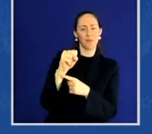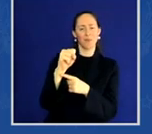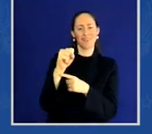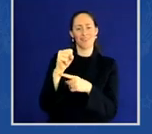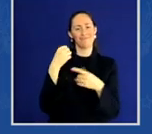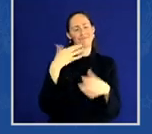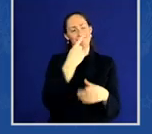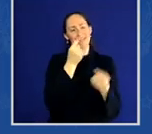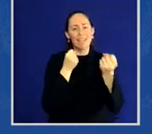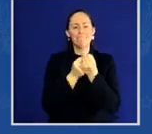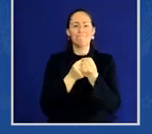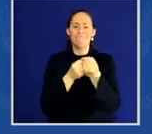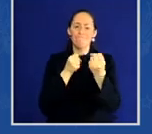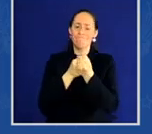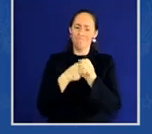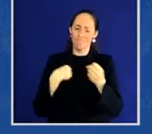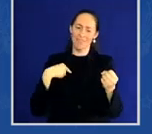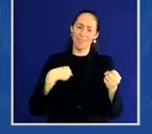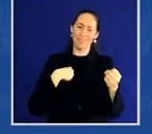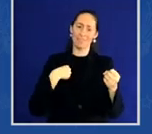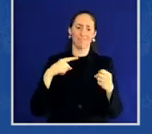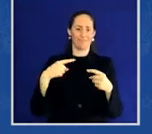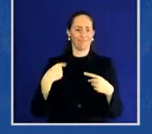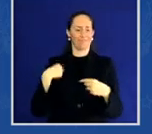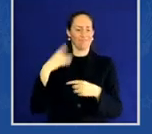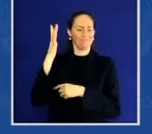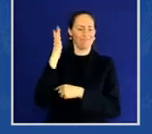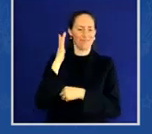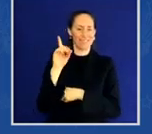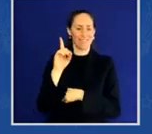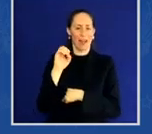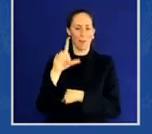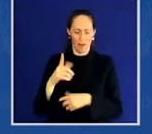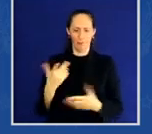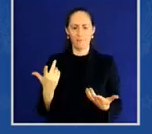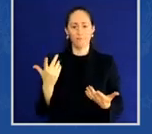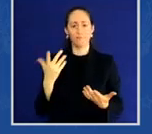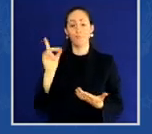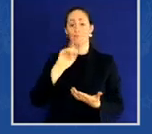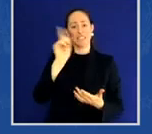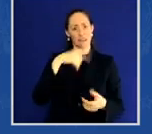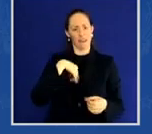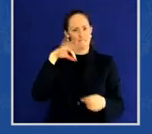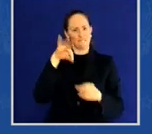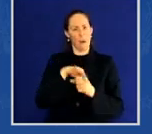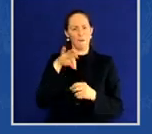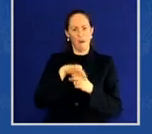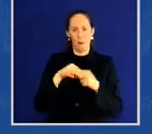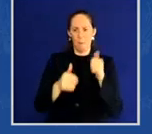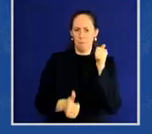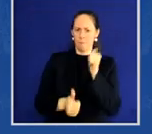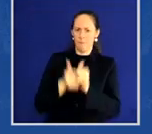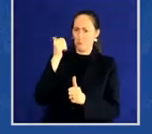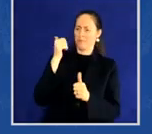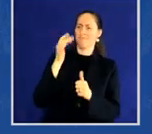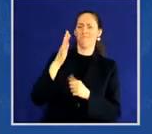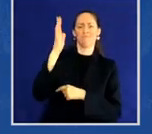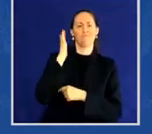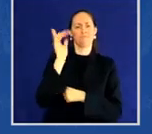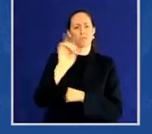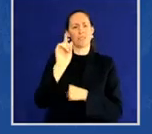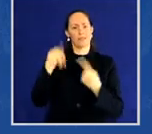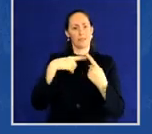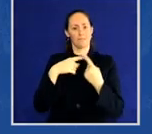one election I got the most votes in was the last election I ran for the Senate. I was also running for vice president at the